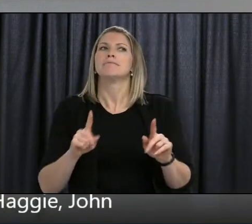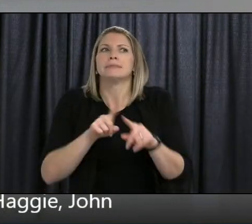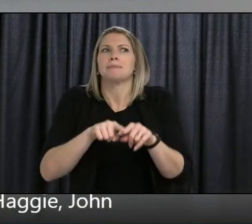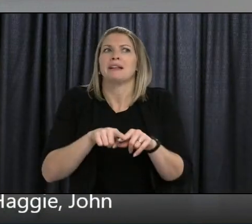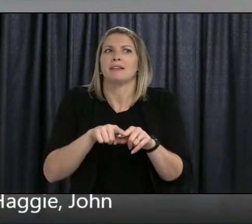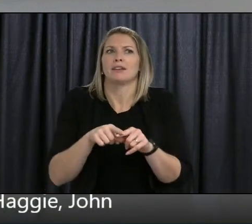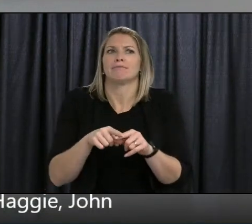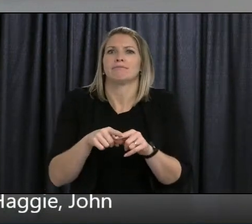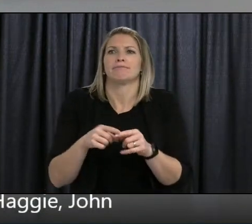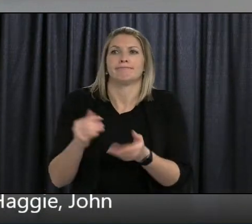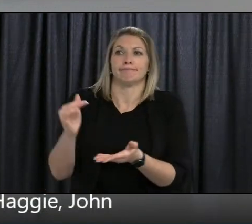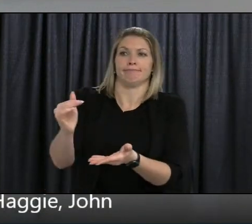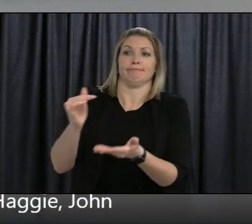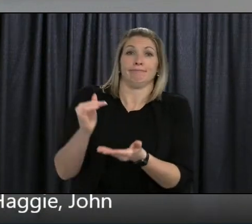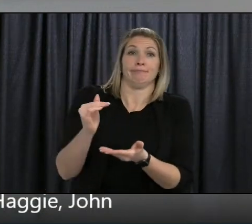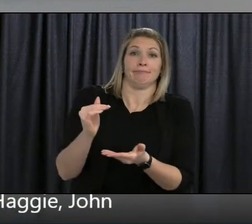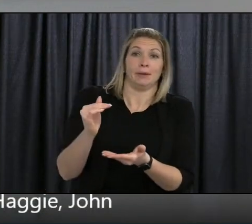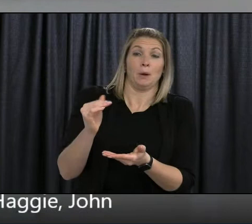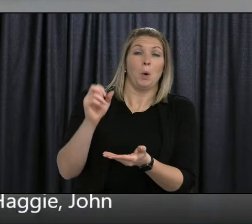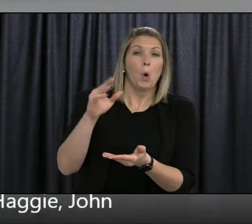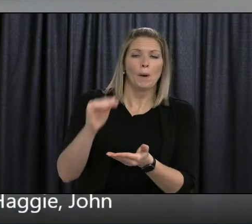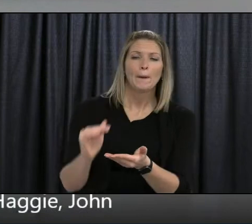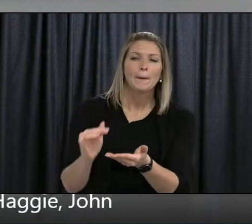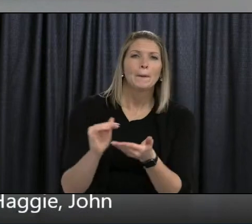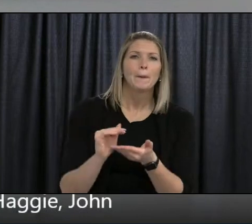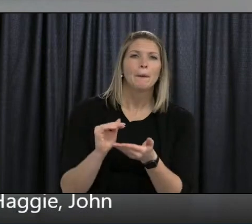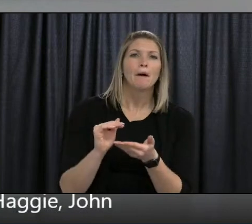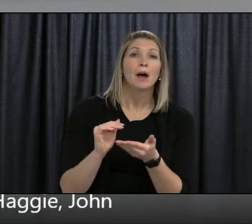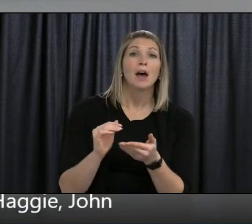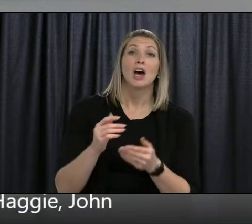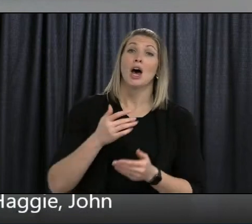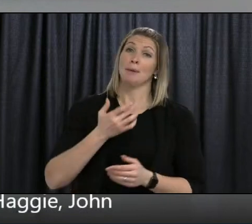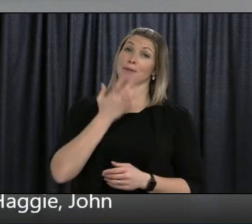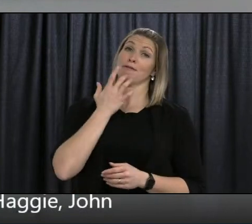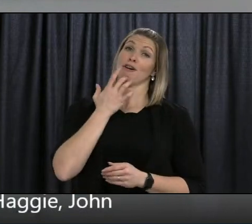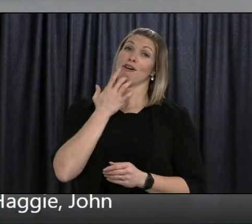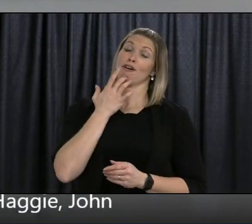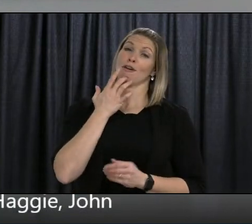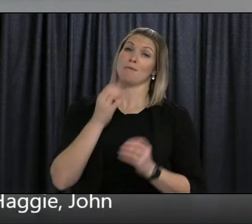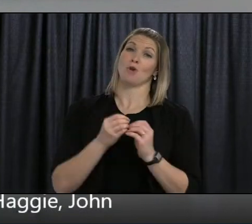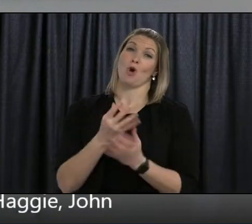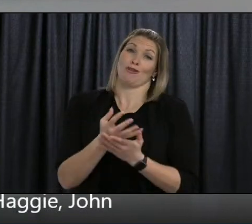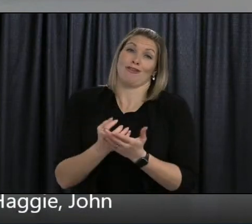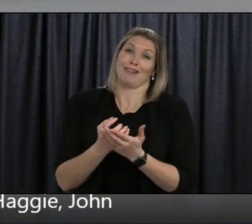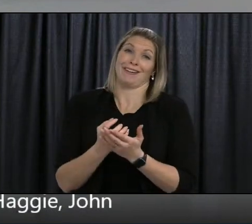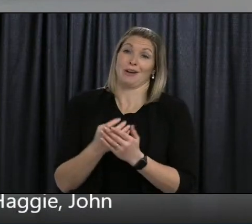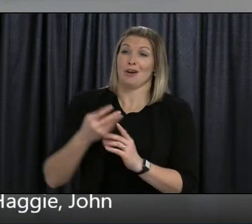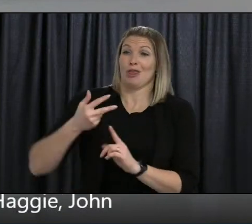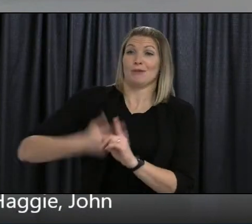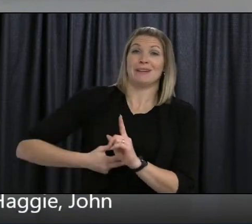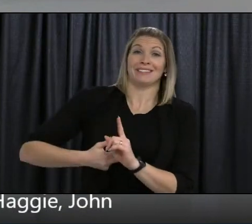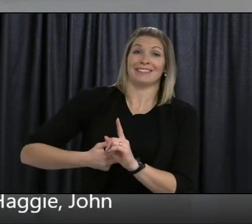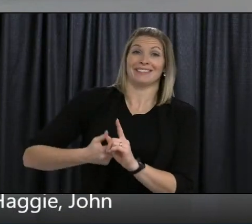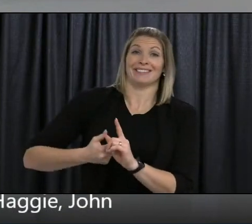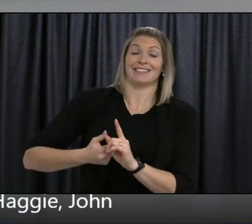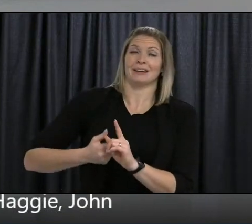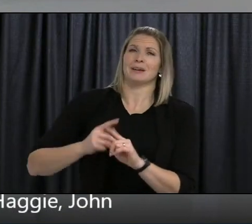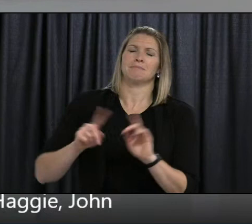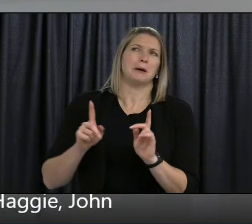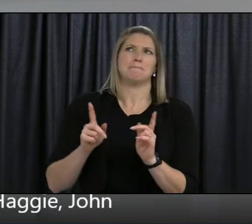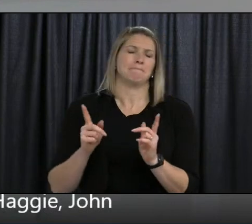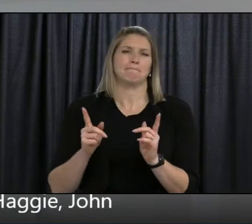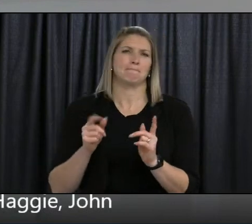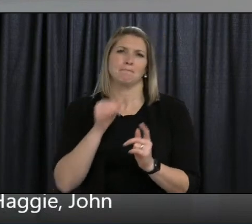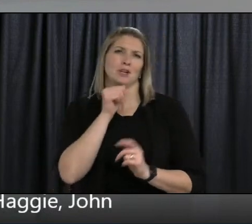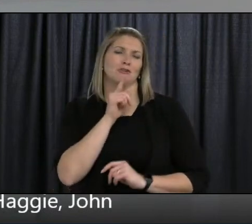things where it would be nice if it was done sooner, but really and honestly, I'm not sure how realistic